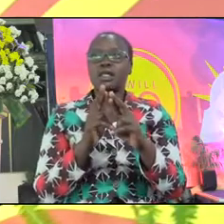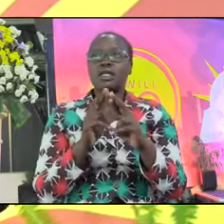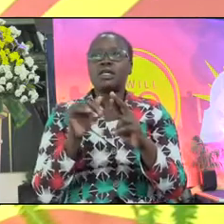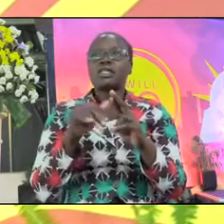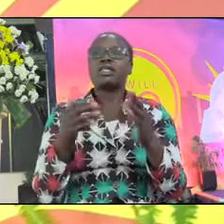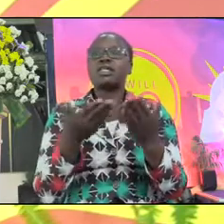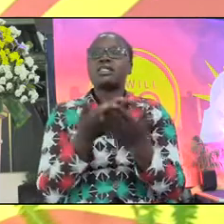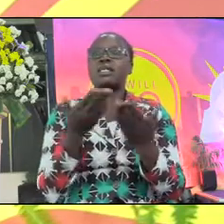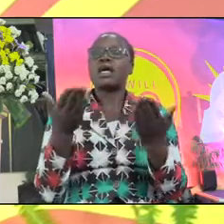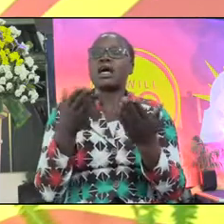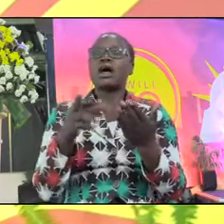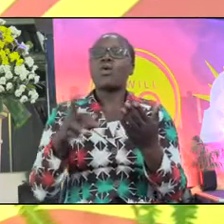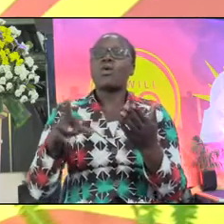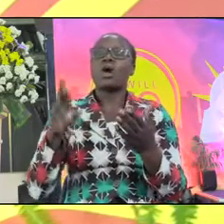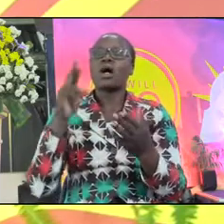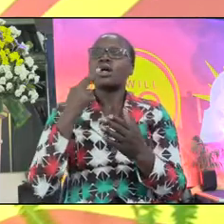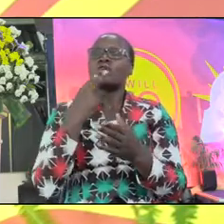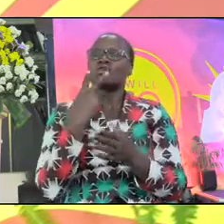that there were